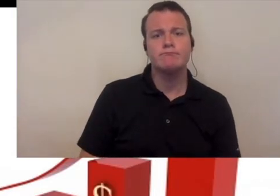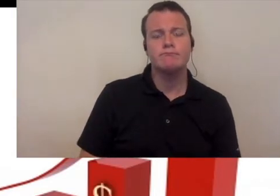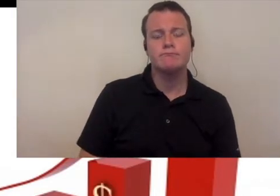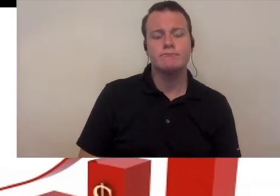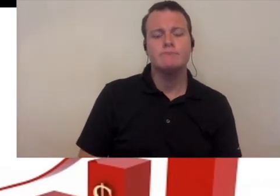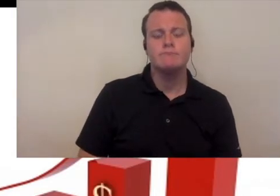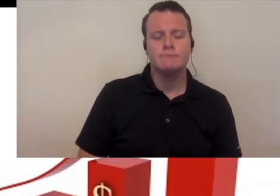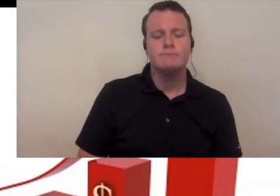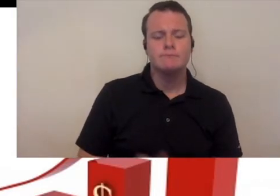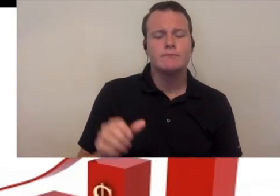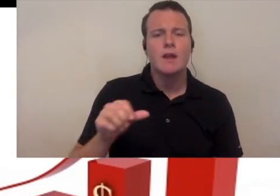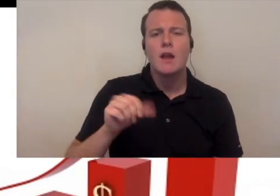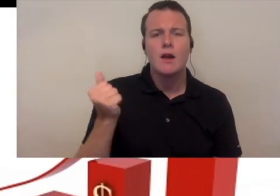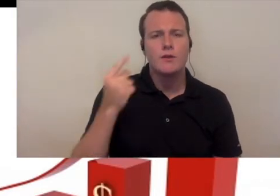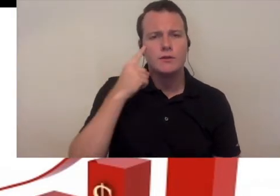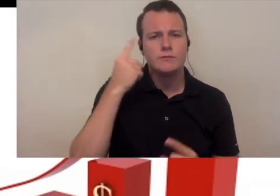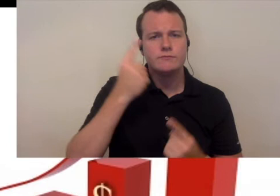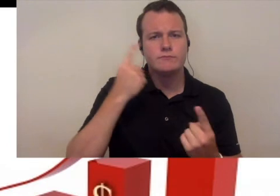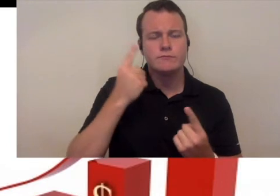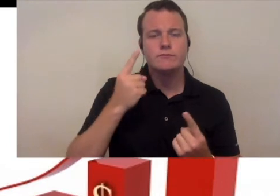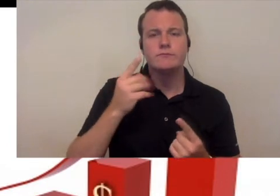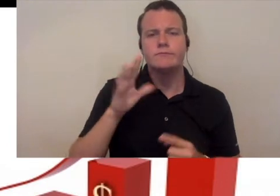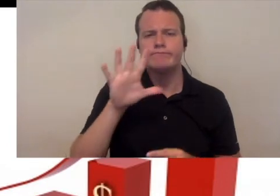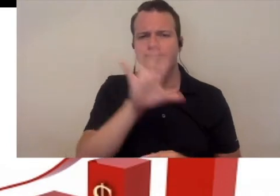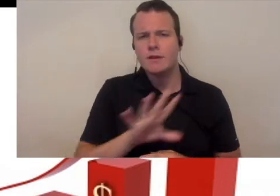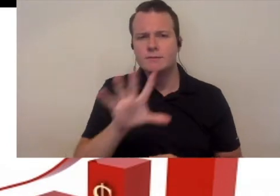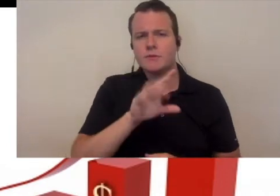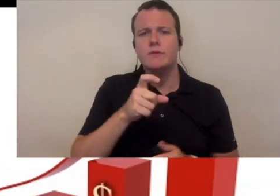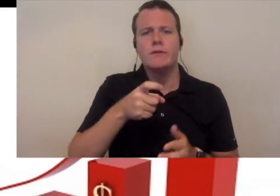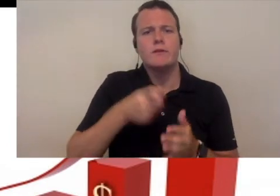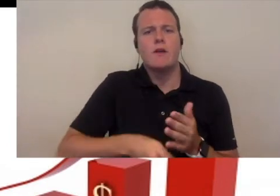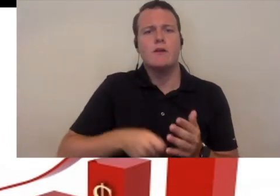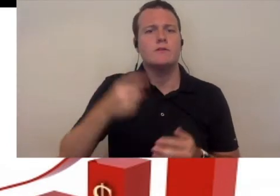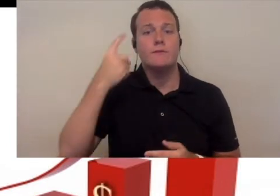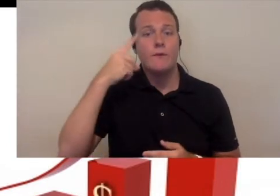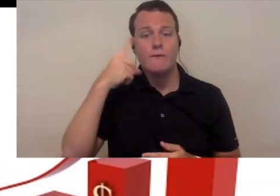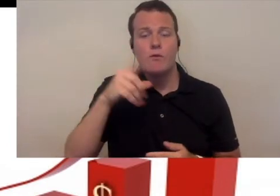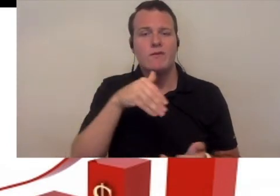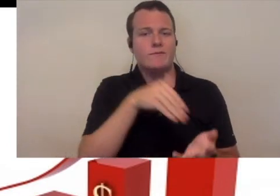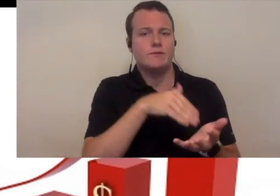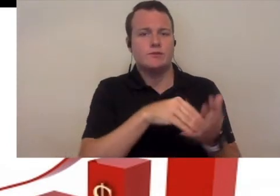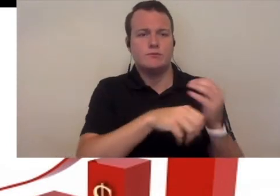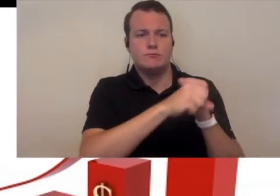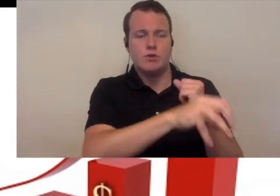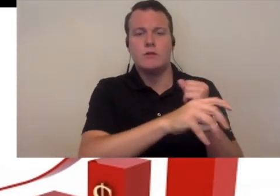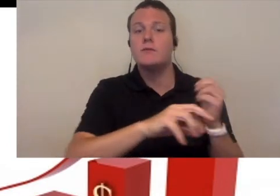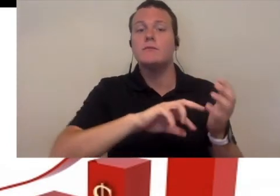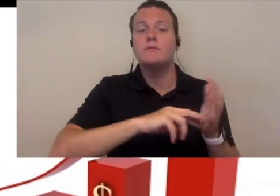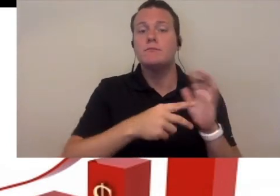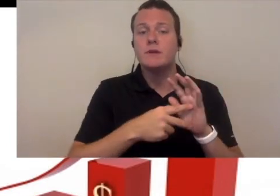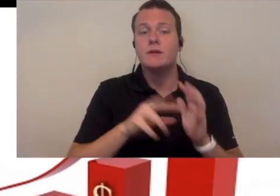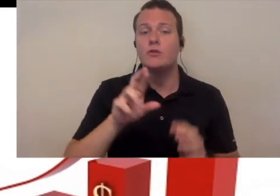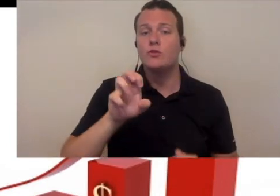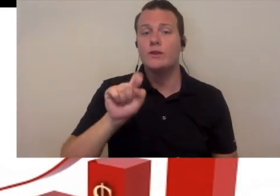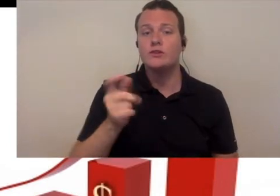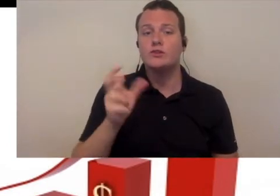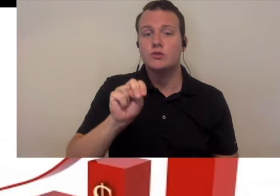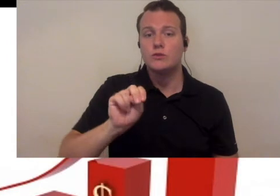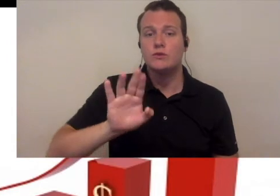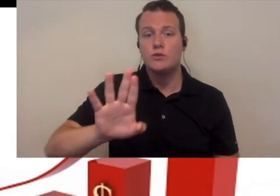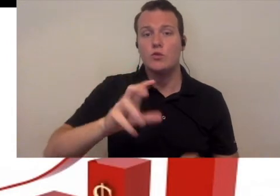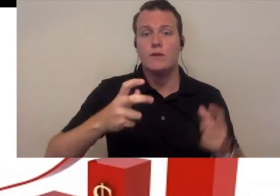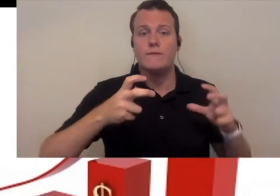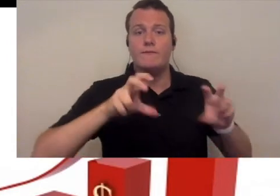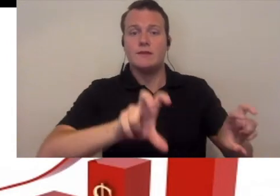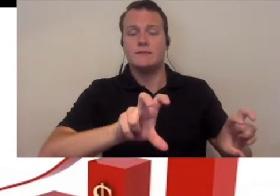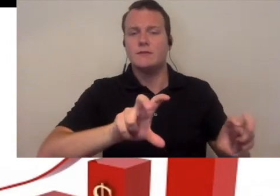at when we start to talk about estimate your cost of physician marketing is what's the return on investment?